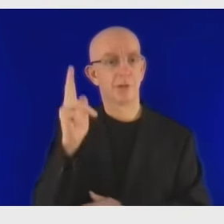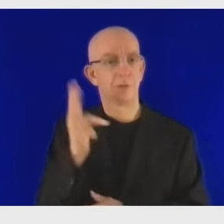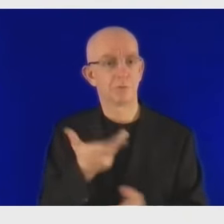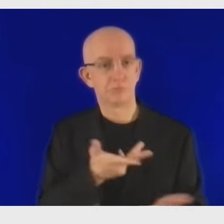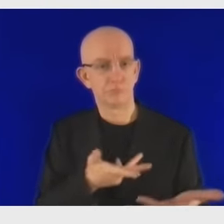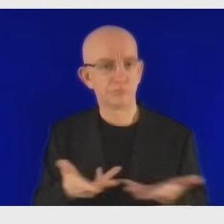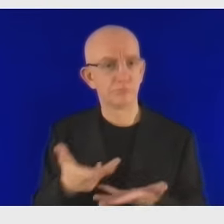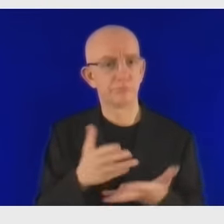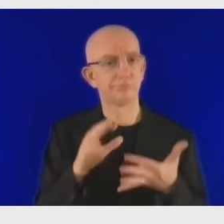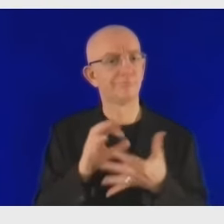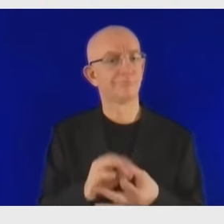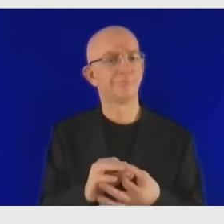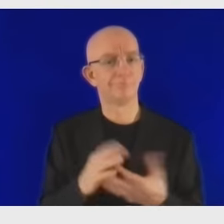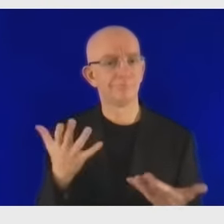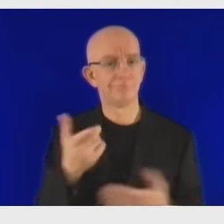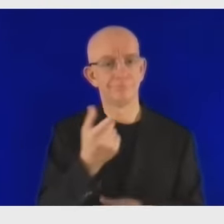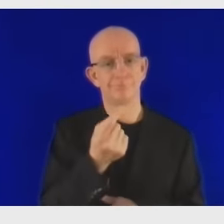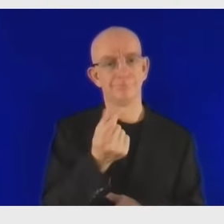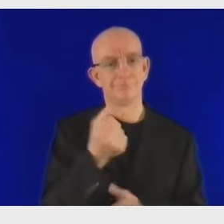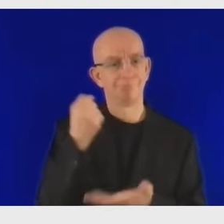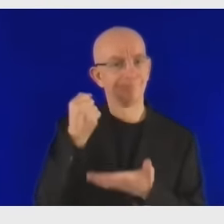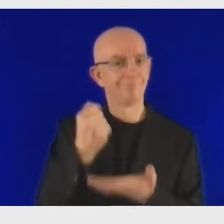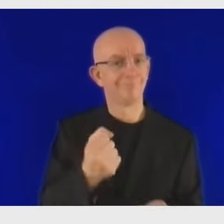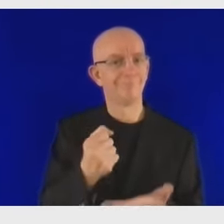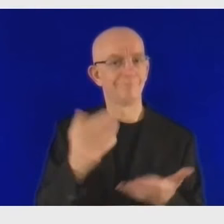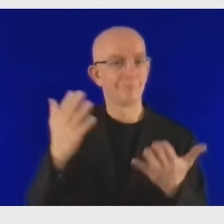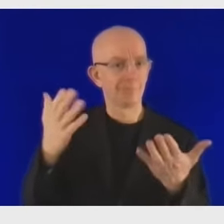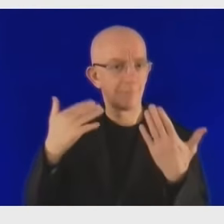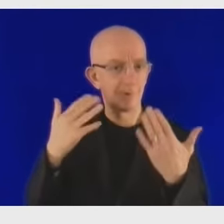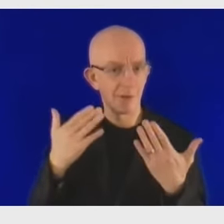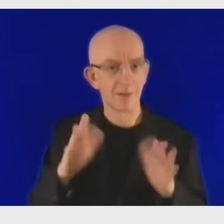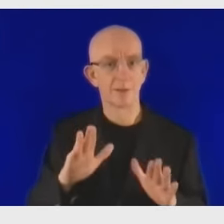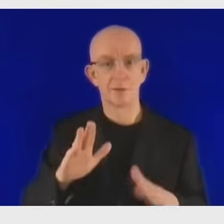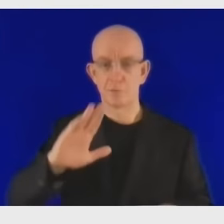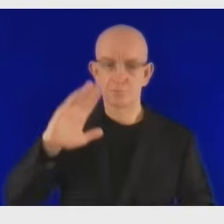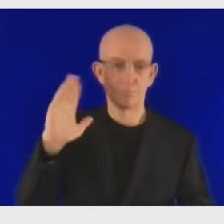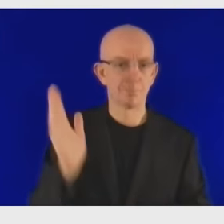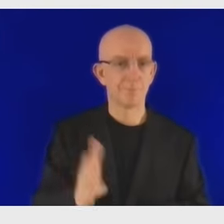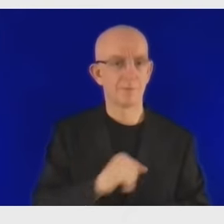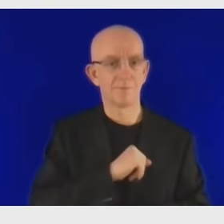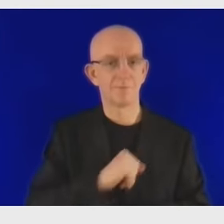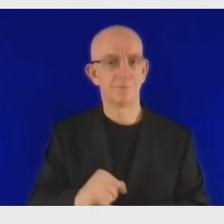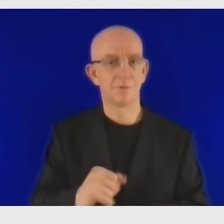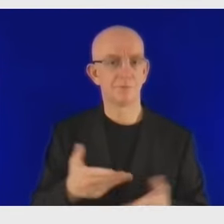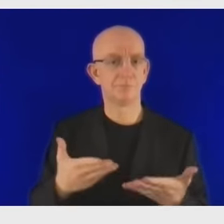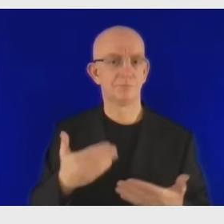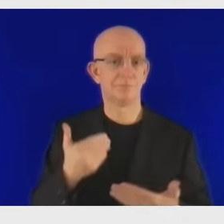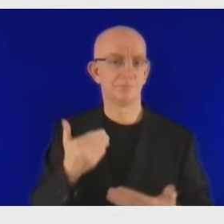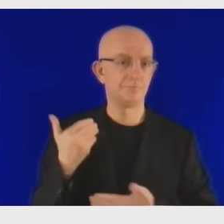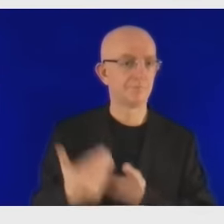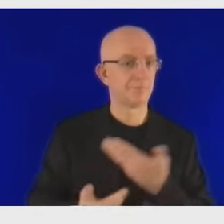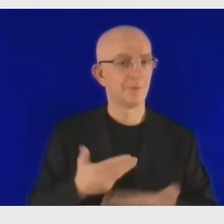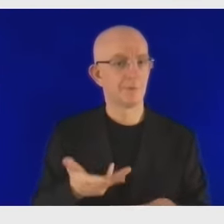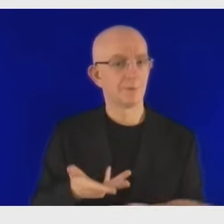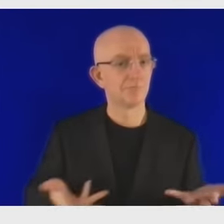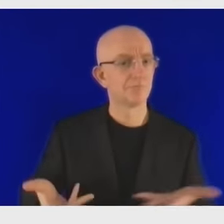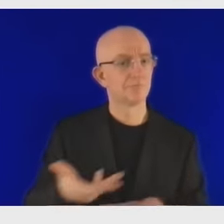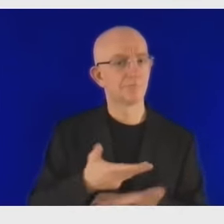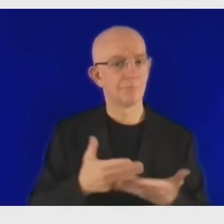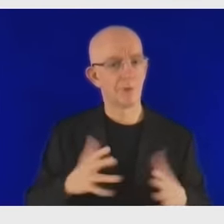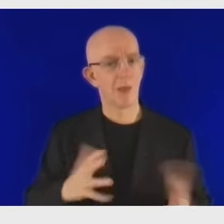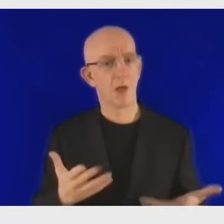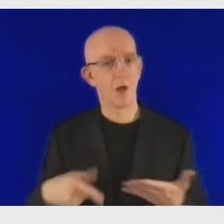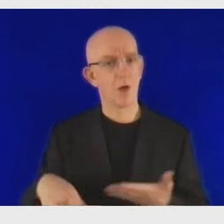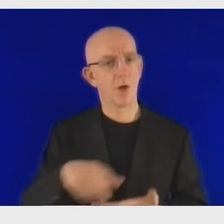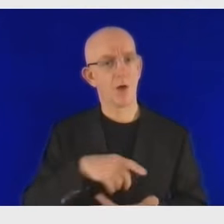around adaptation and resilience with two other panelists. And finally, we will hear a few words from our fifth member, but this